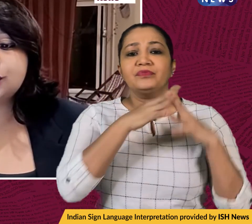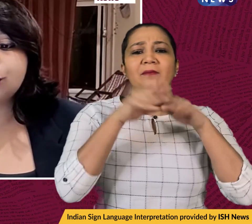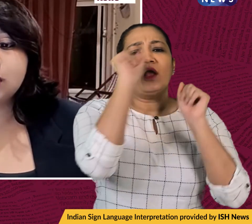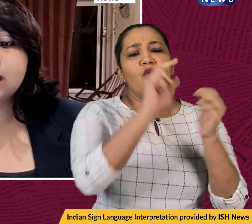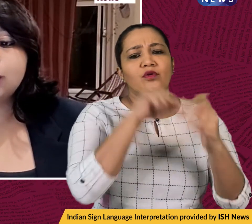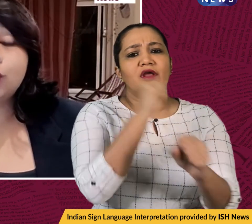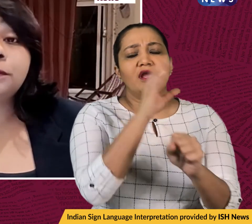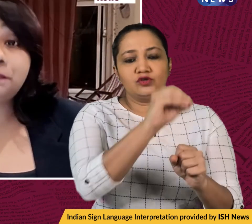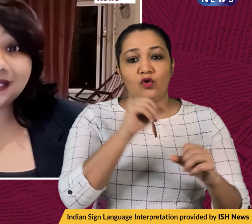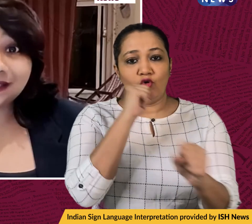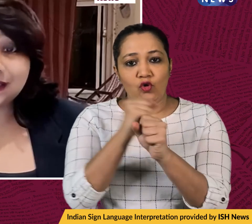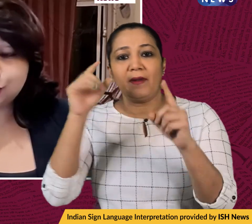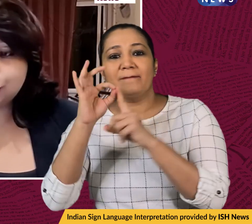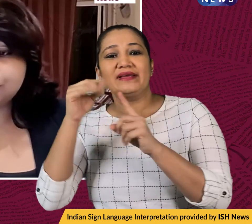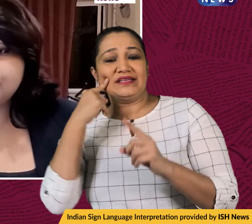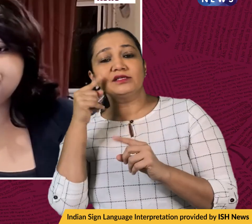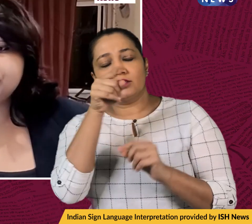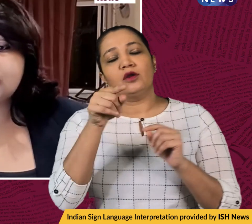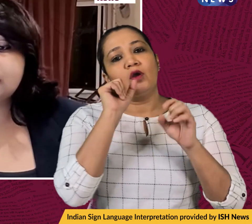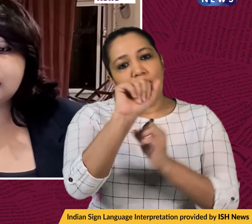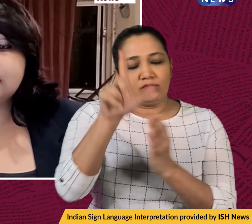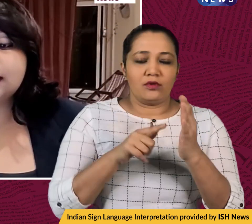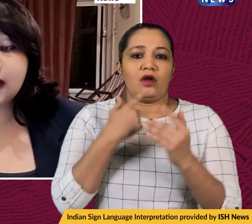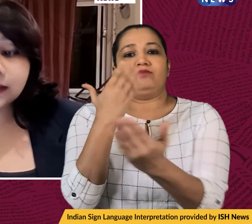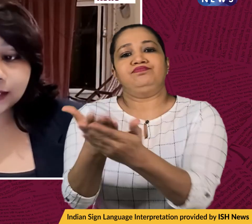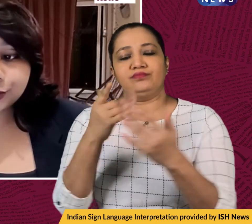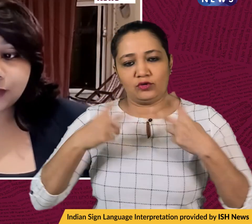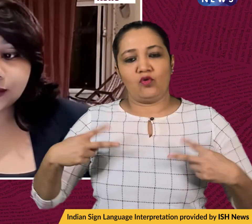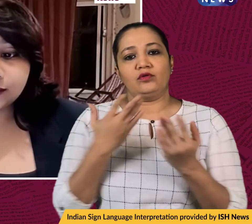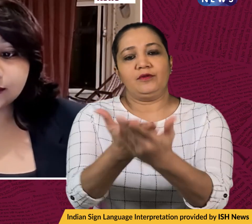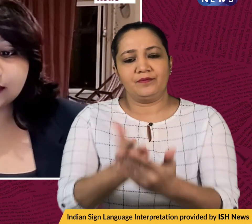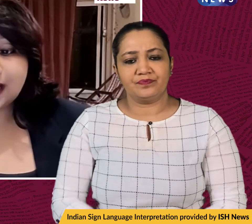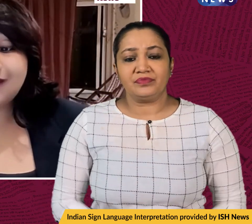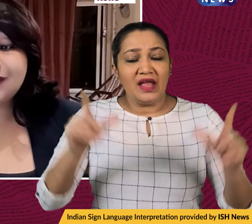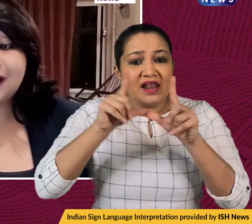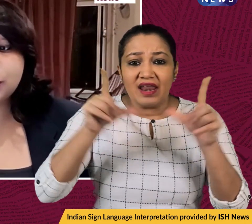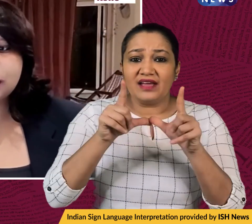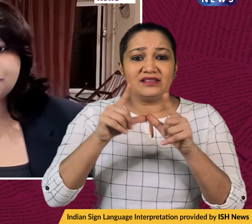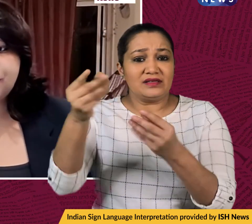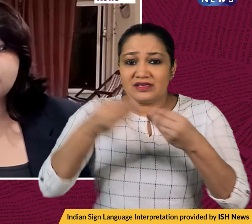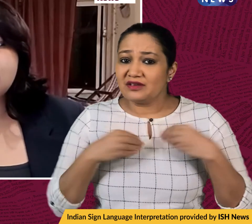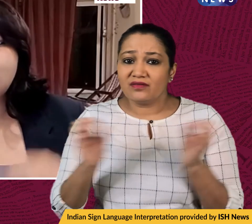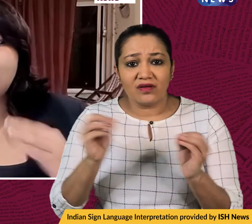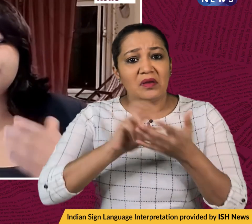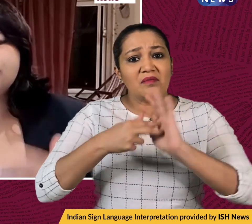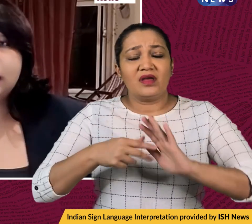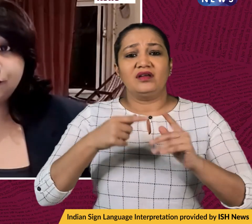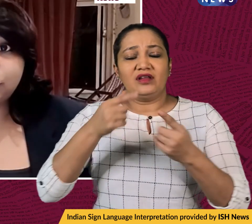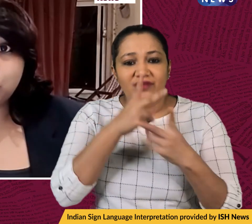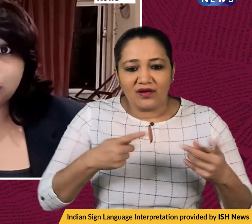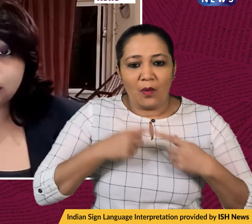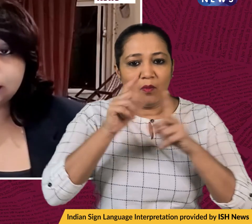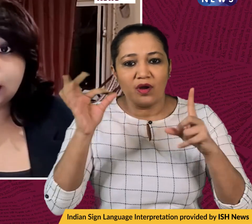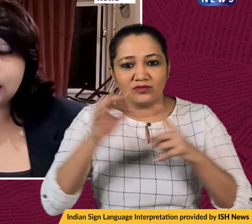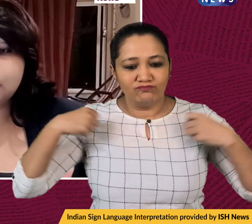US-based NGO Global Peace Initiative that said that the cancellation of licenses can have an adverse effect on the